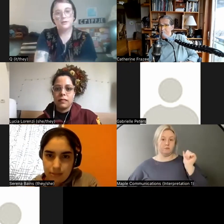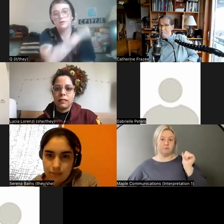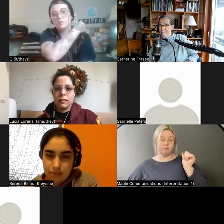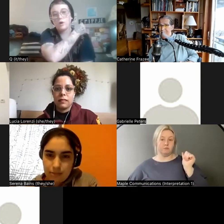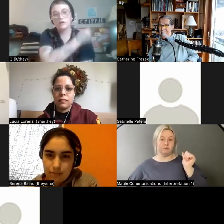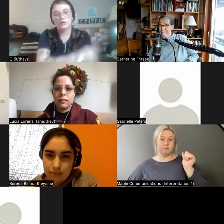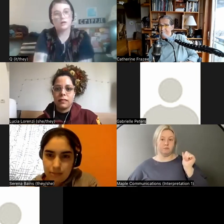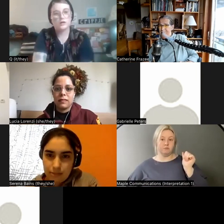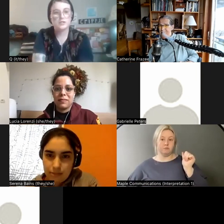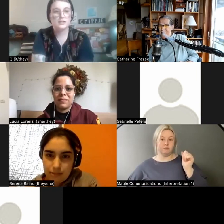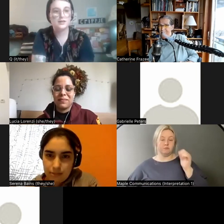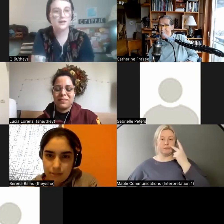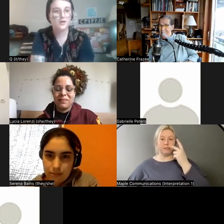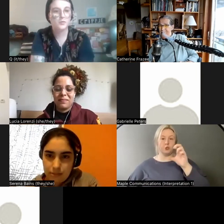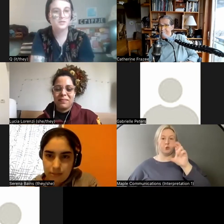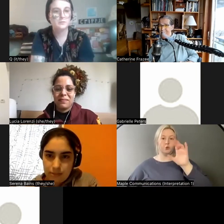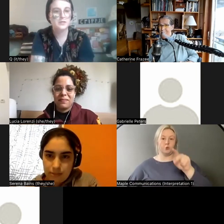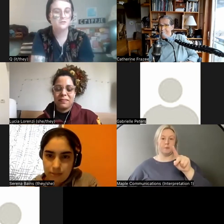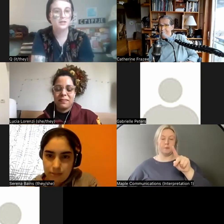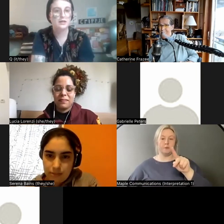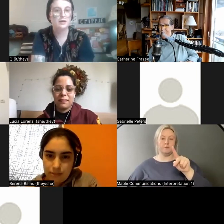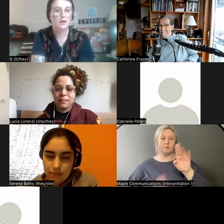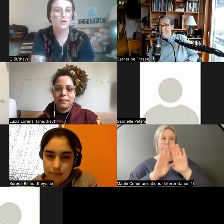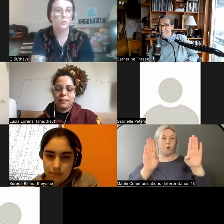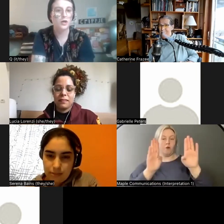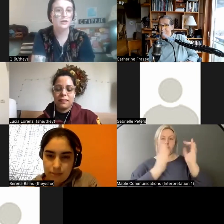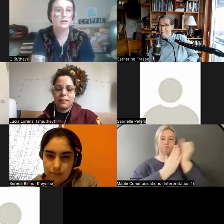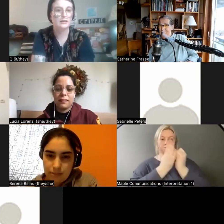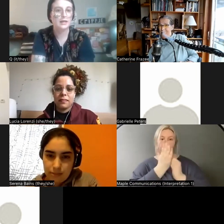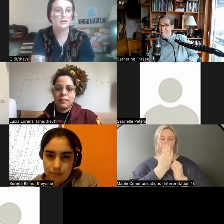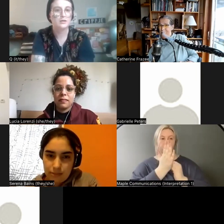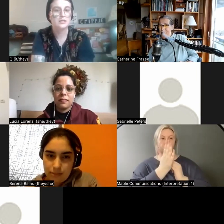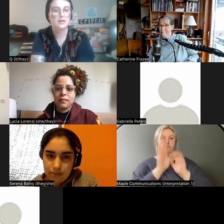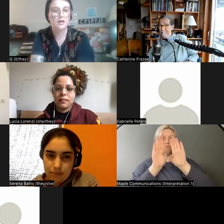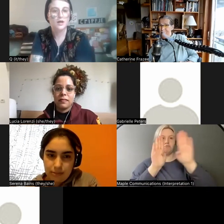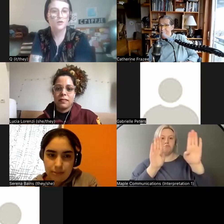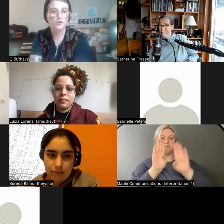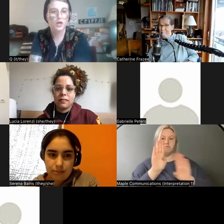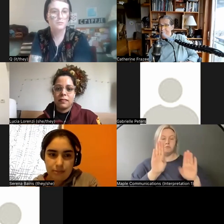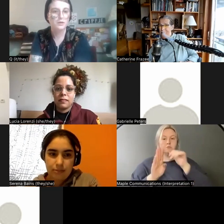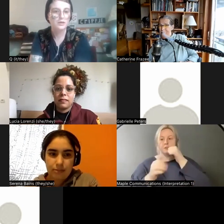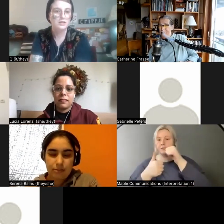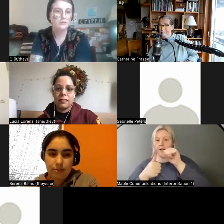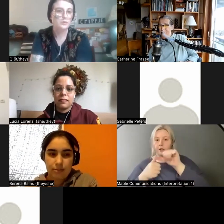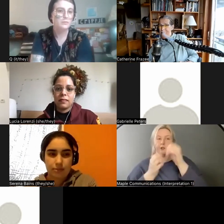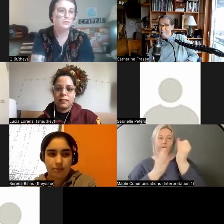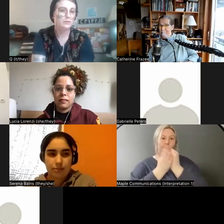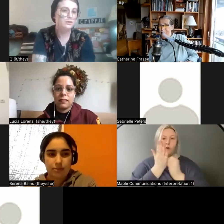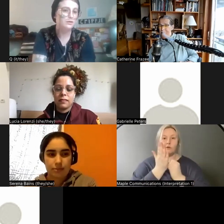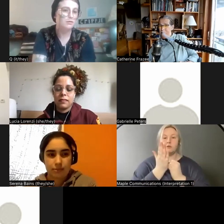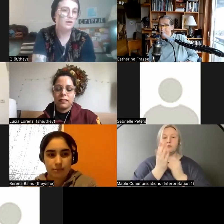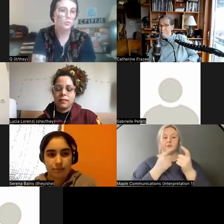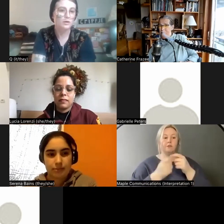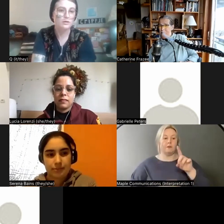crip wall art, specifically artwork and letters from disabled